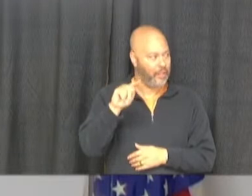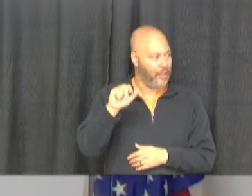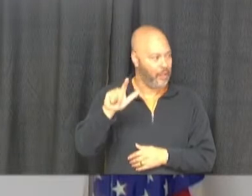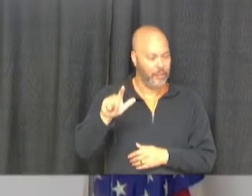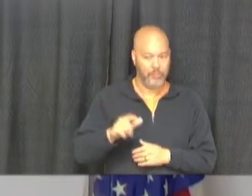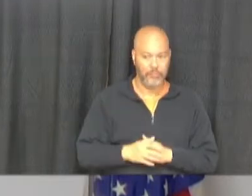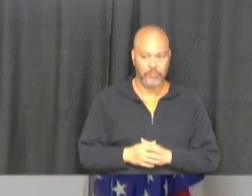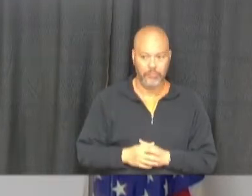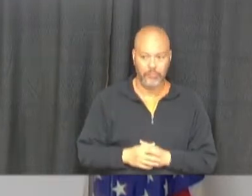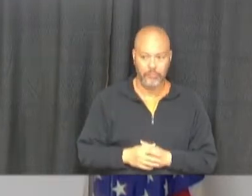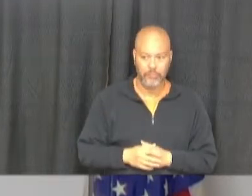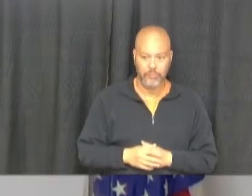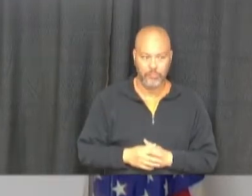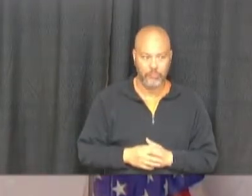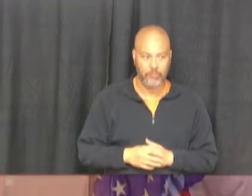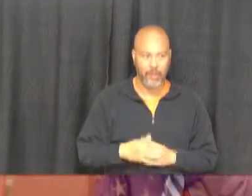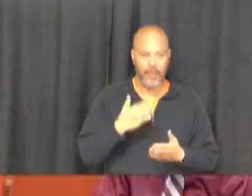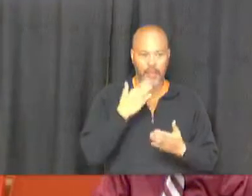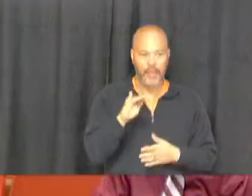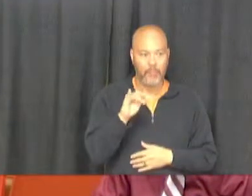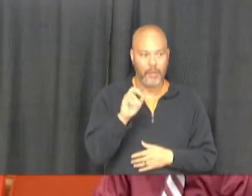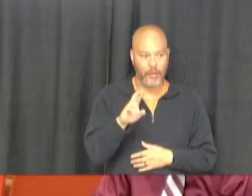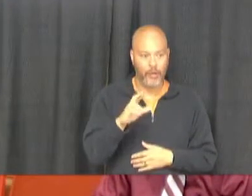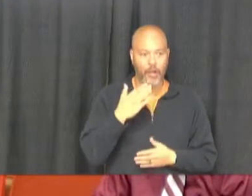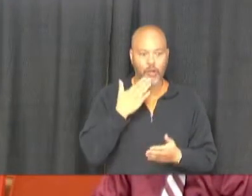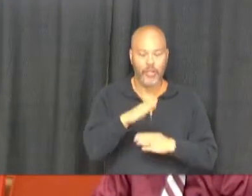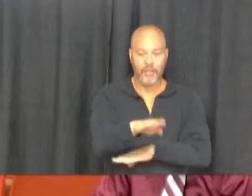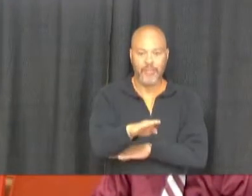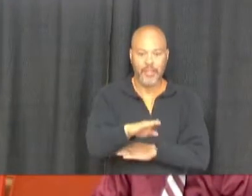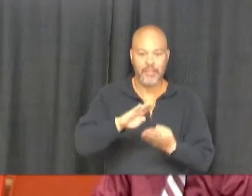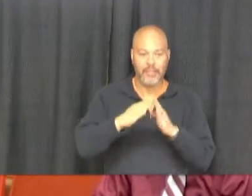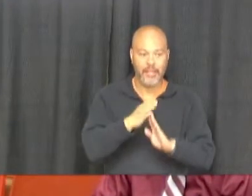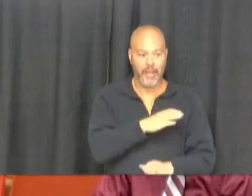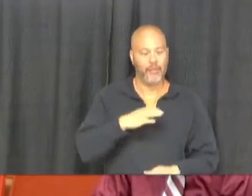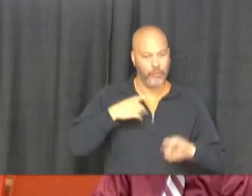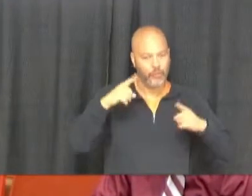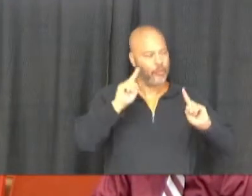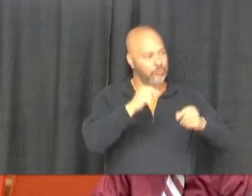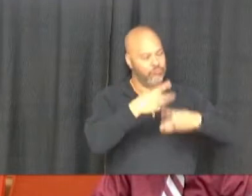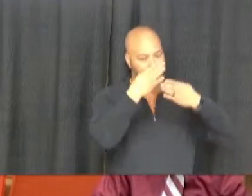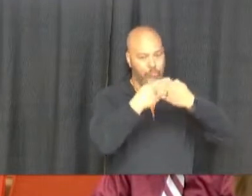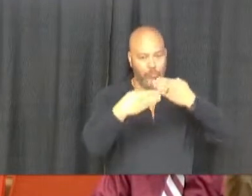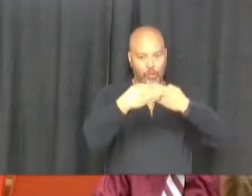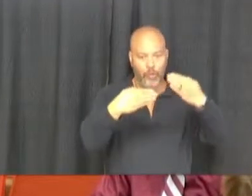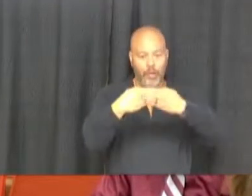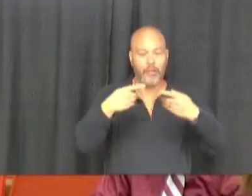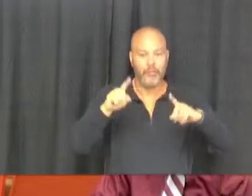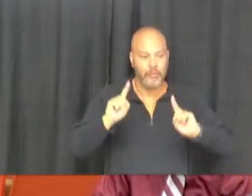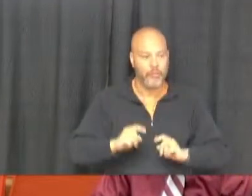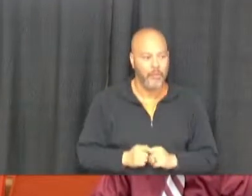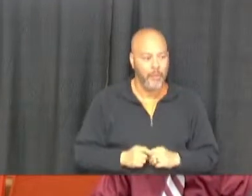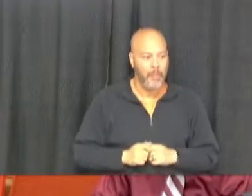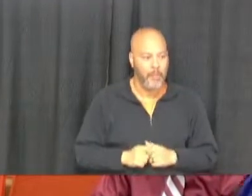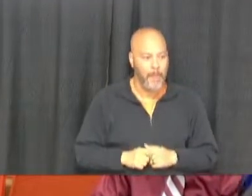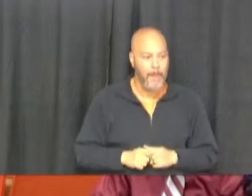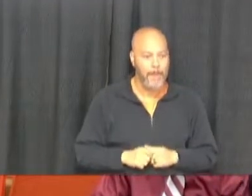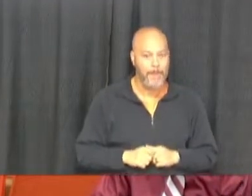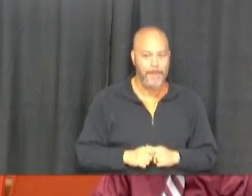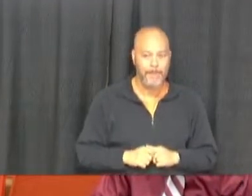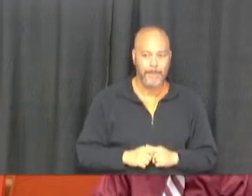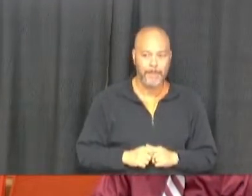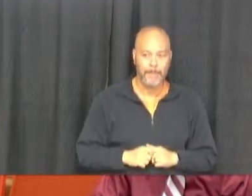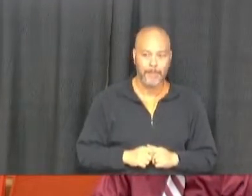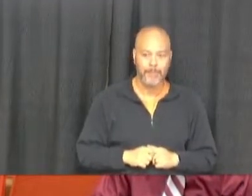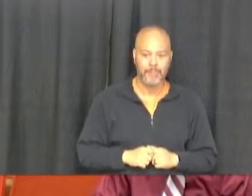sir. Thank you, Mayor. Good evening, City Council. All right, there's our slides. And there we